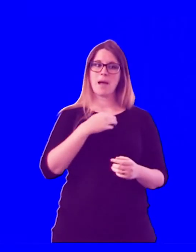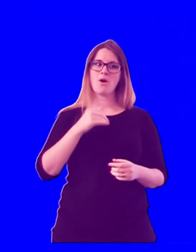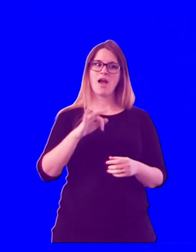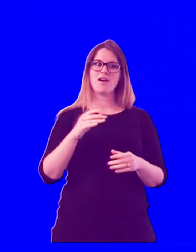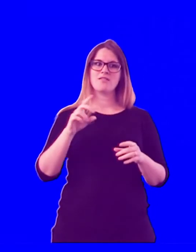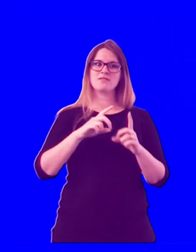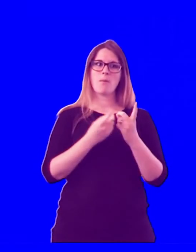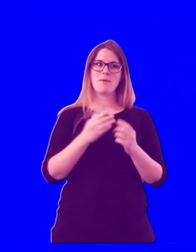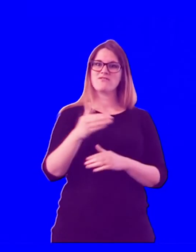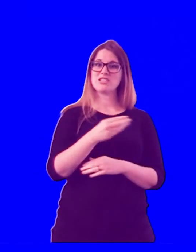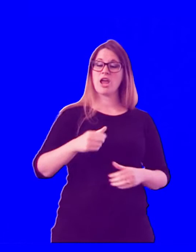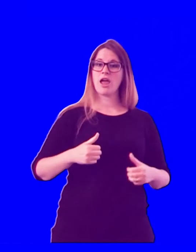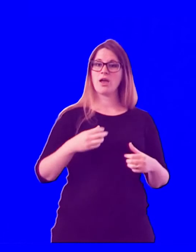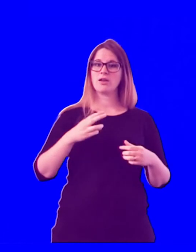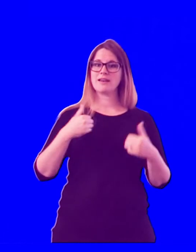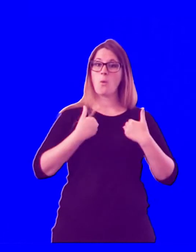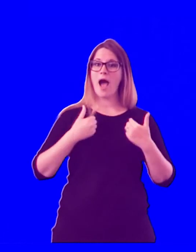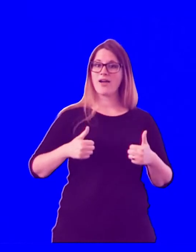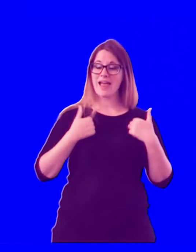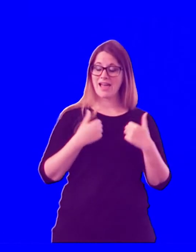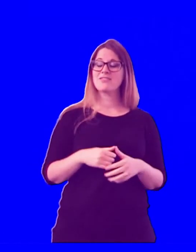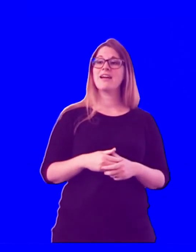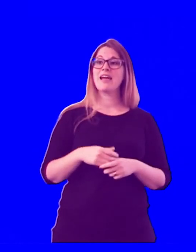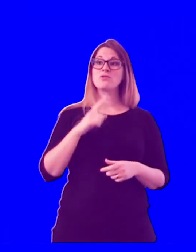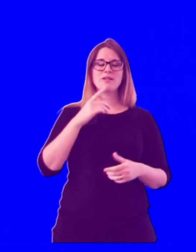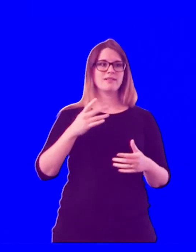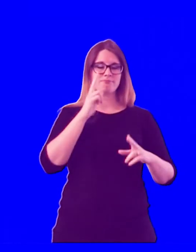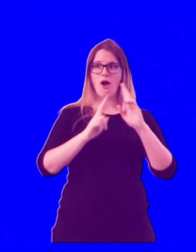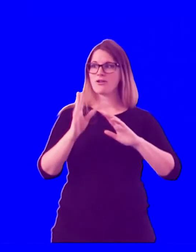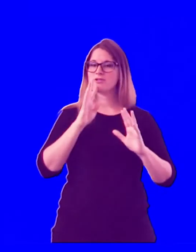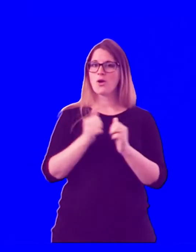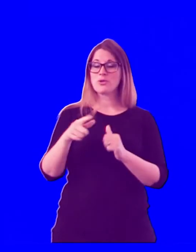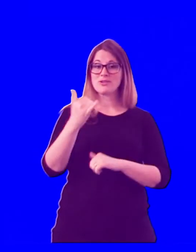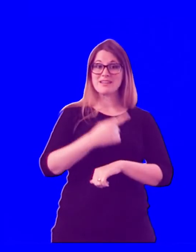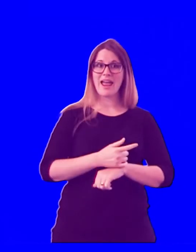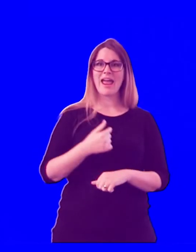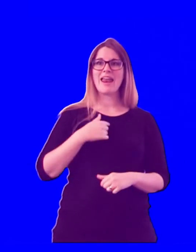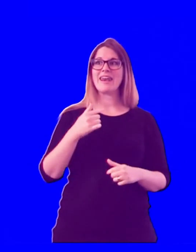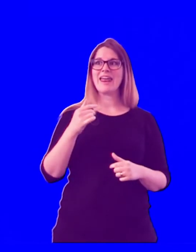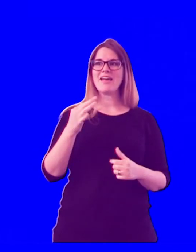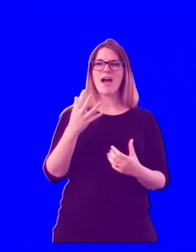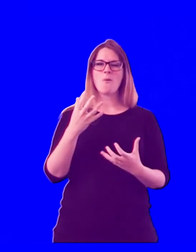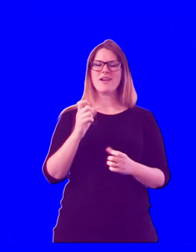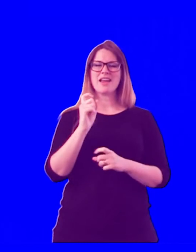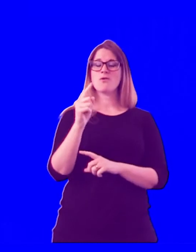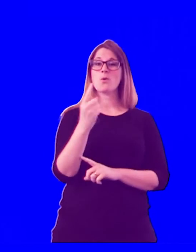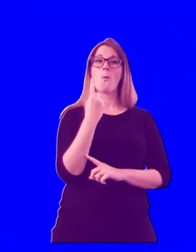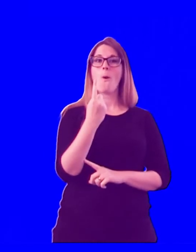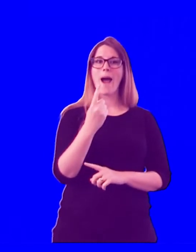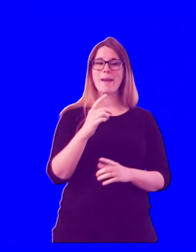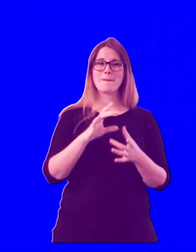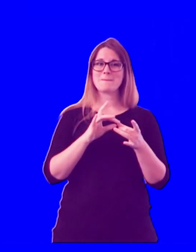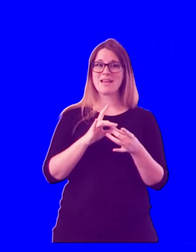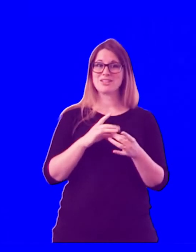Fish and Wildlife, and it's a privilege to be talking to you today. And if I leave you with just one message after my 3 minutes up